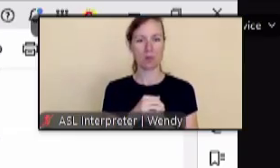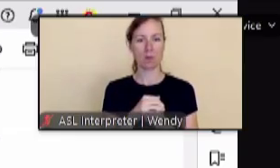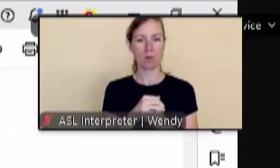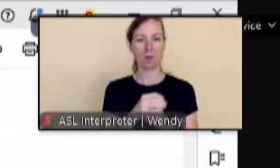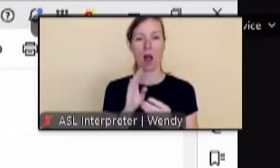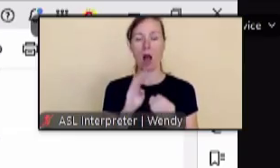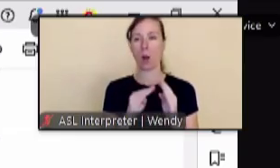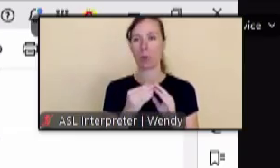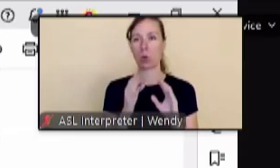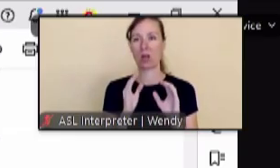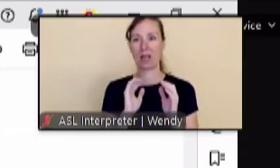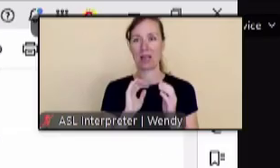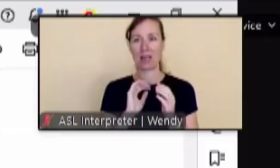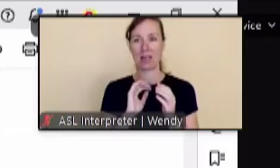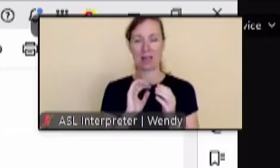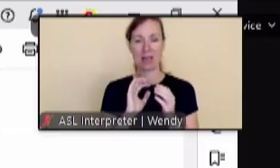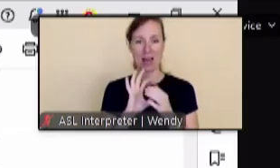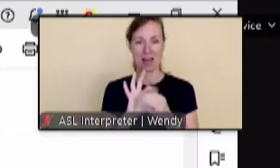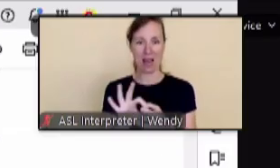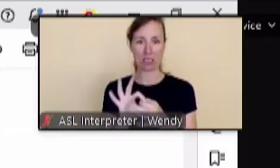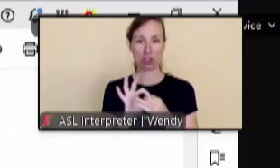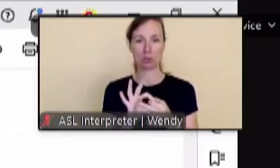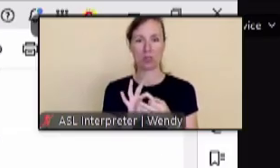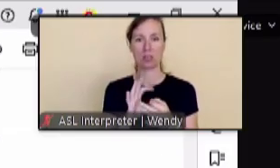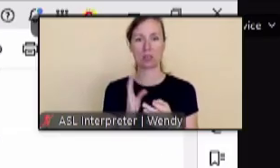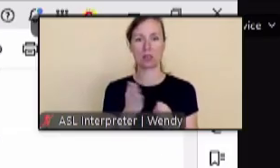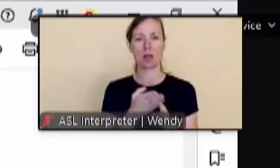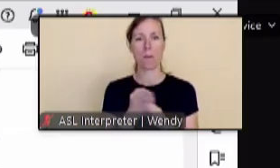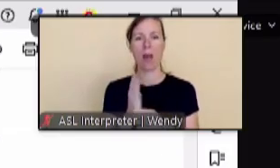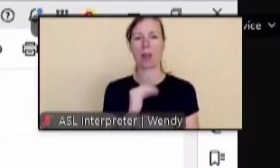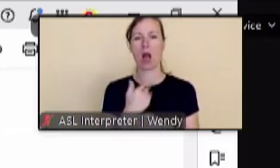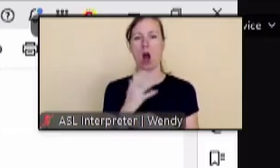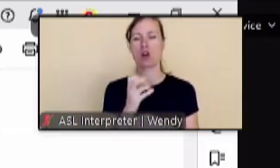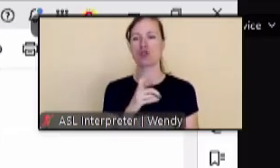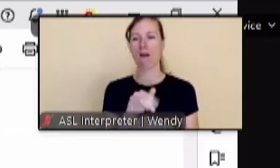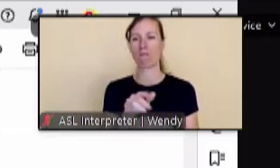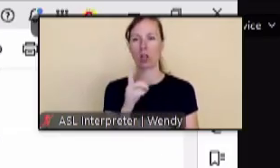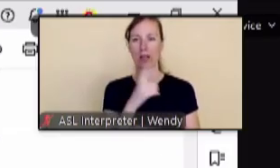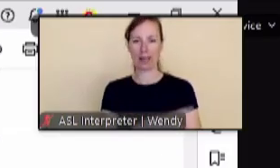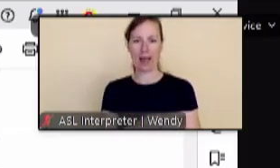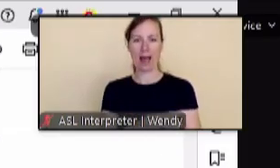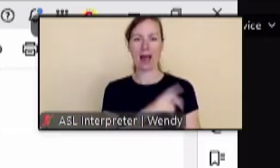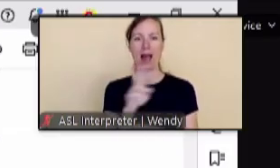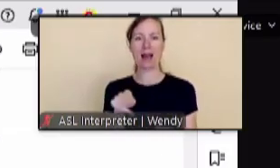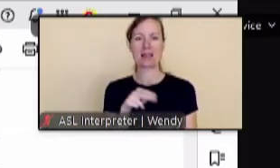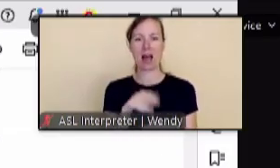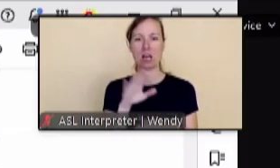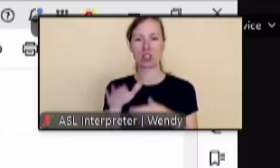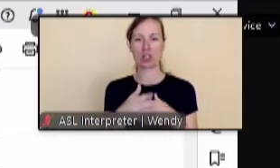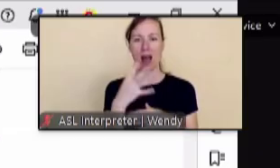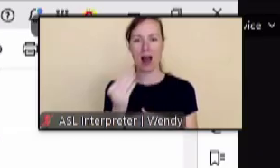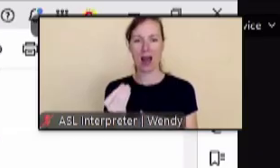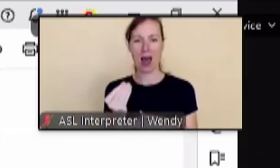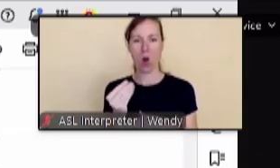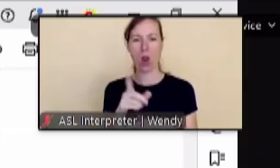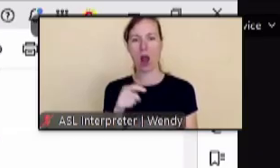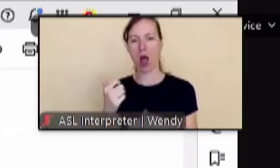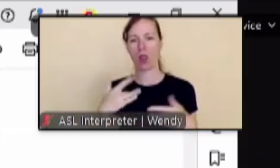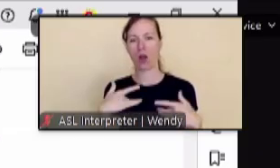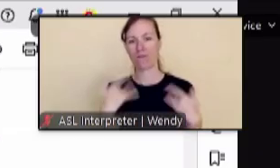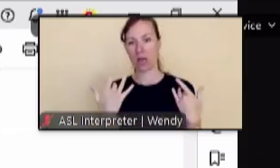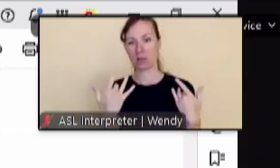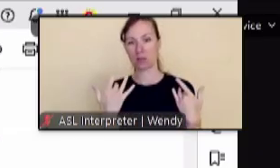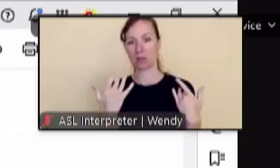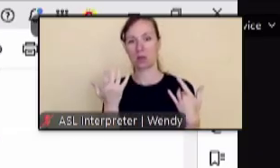Night Out, and the other events. And this year, as you know, because of the change in the Public Safety Day moving to May the